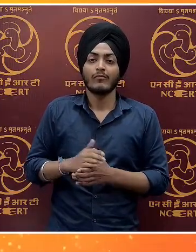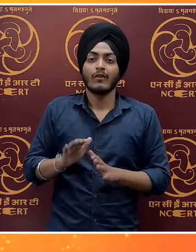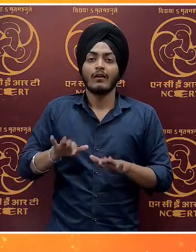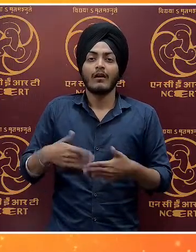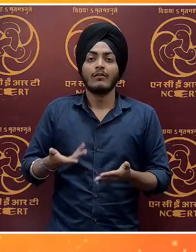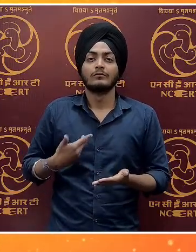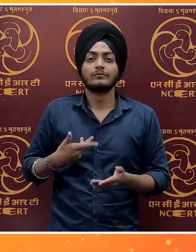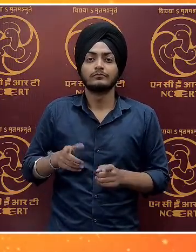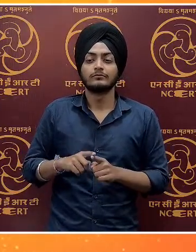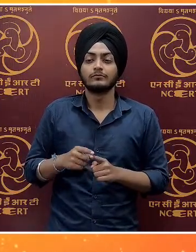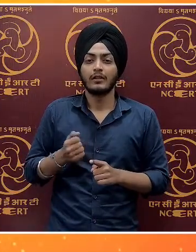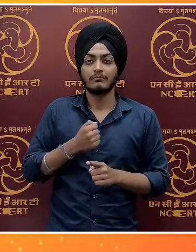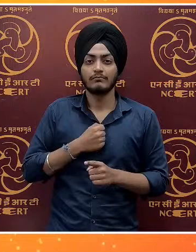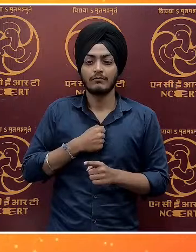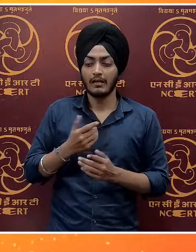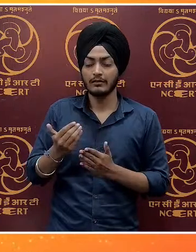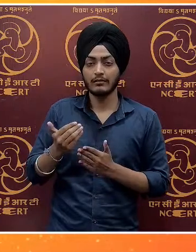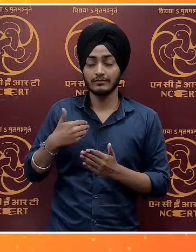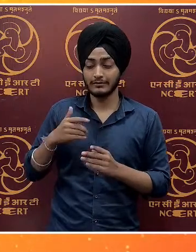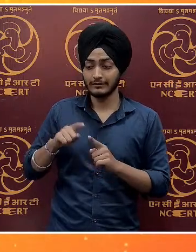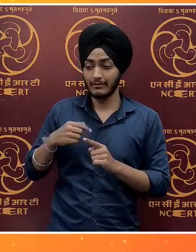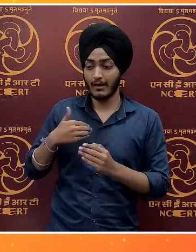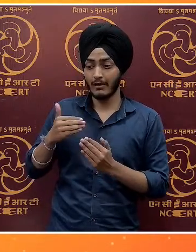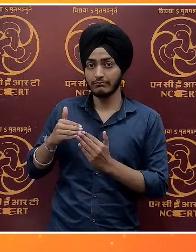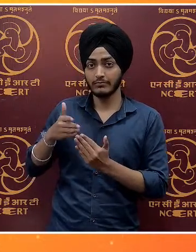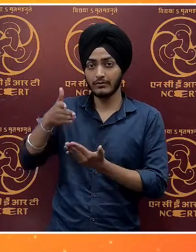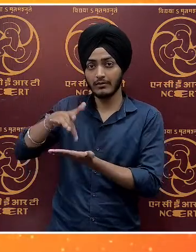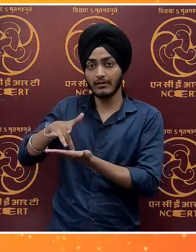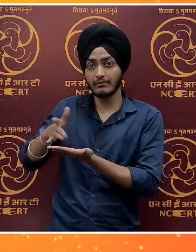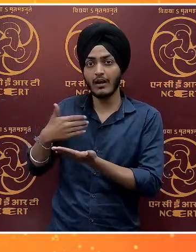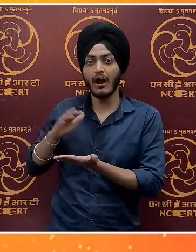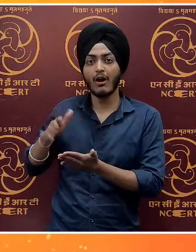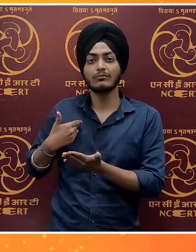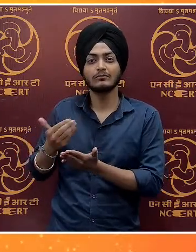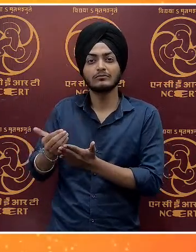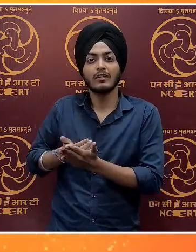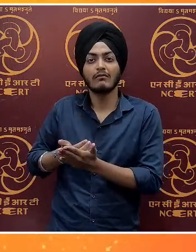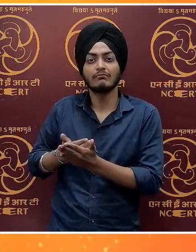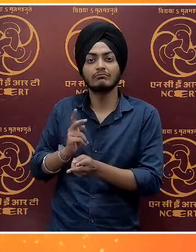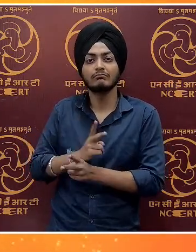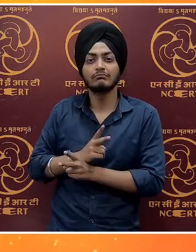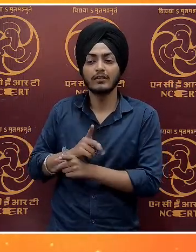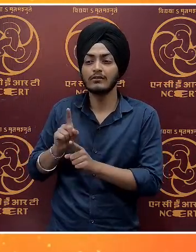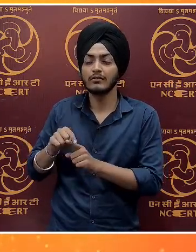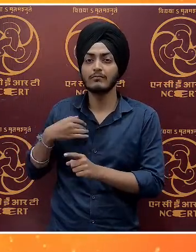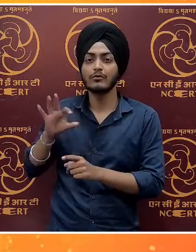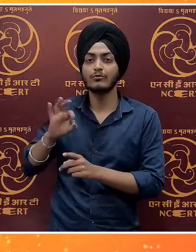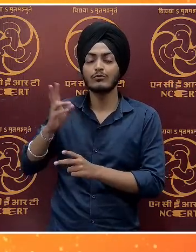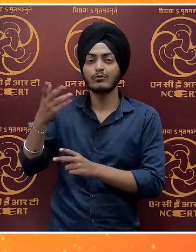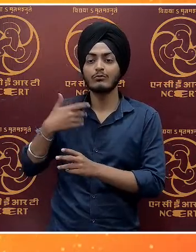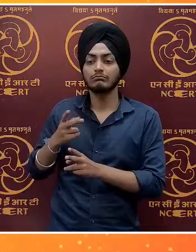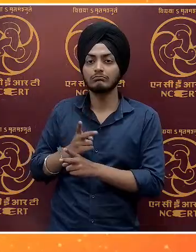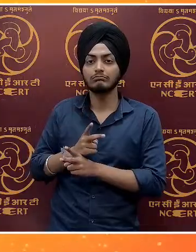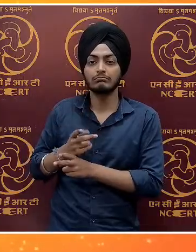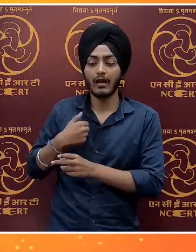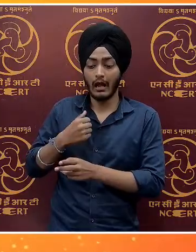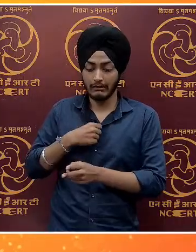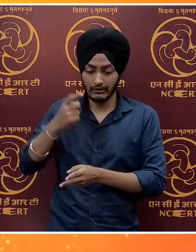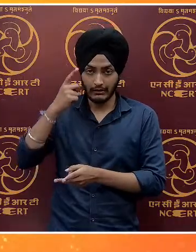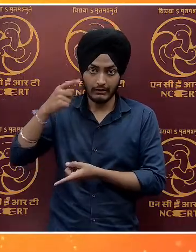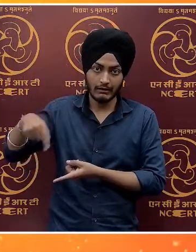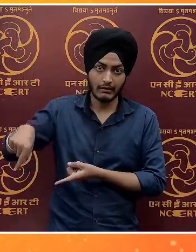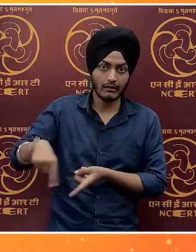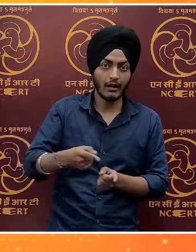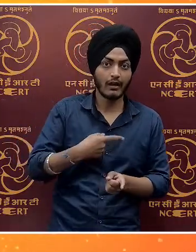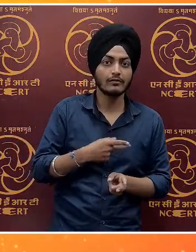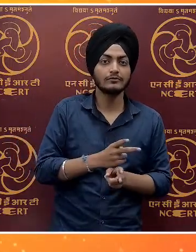can we keep ourselves safe at home, at school and at roads? So we will talk about some